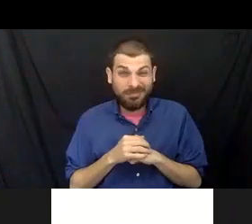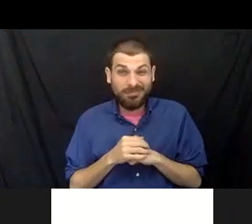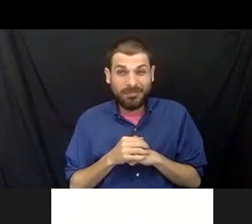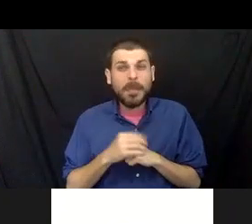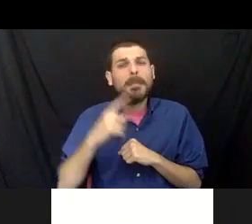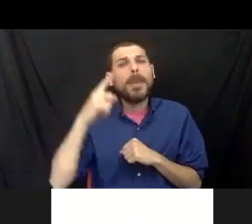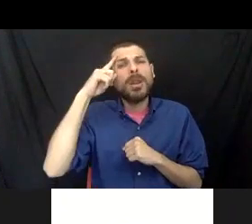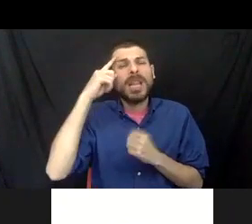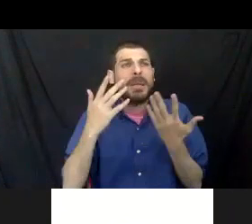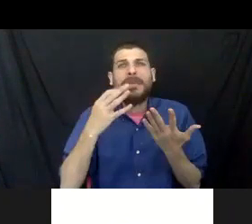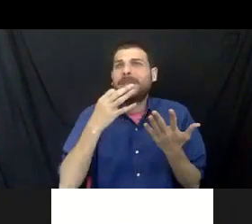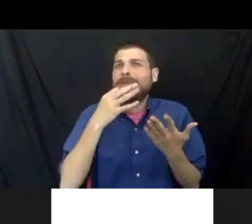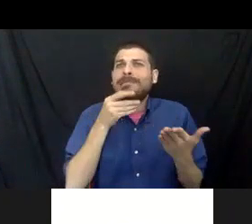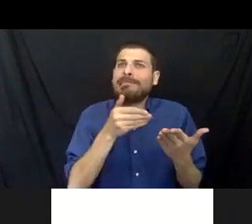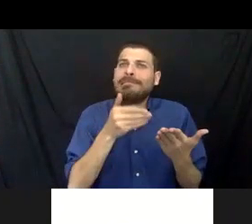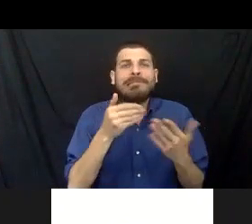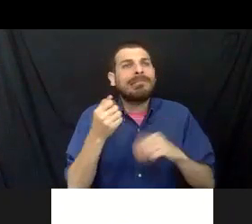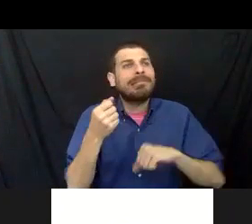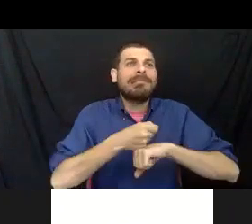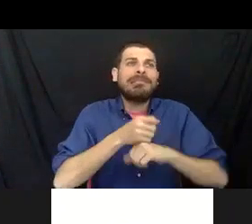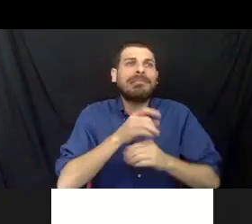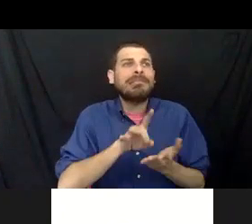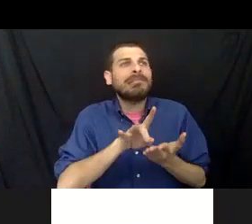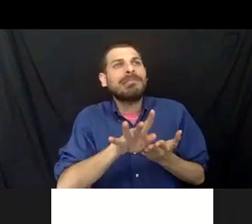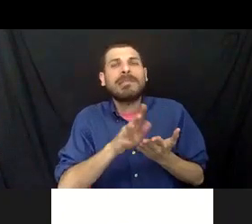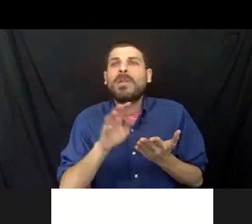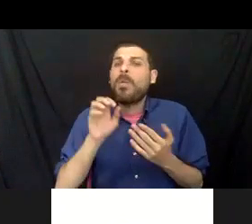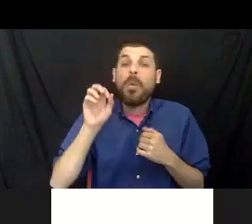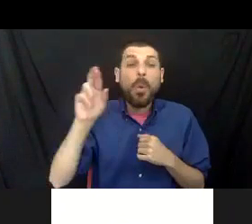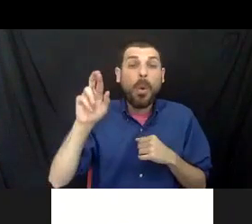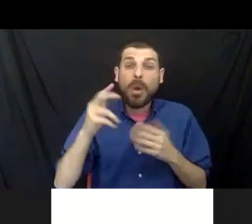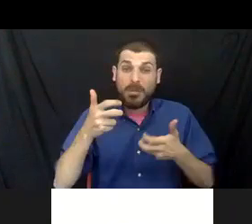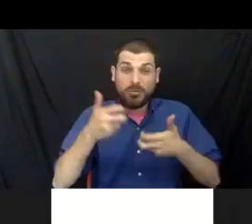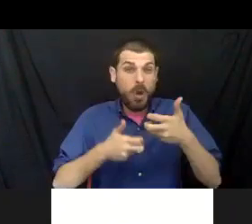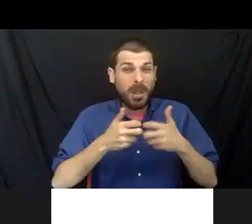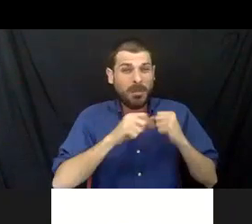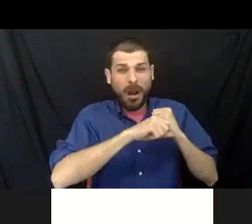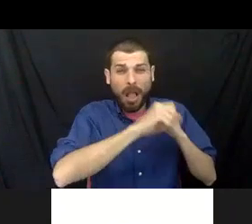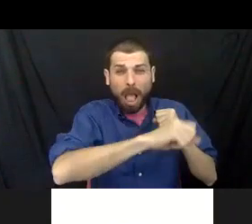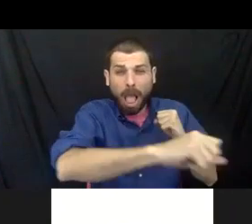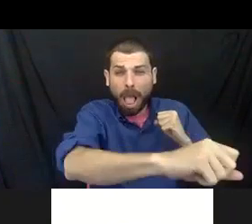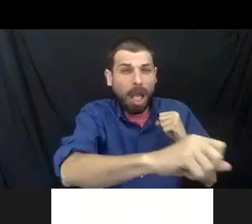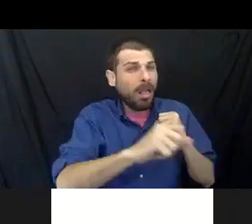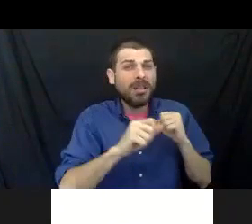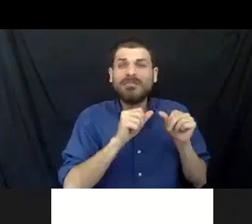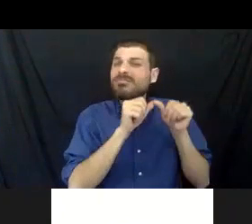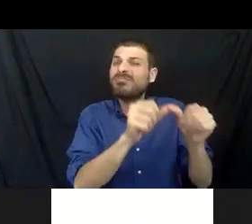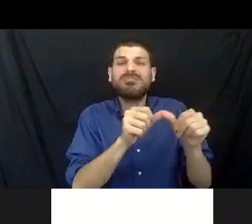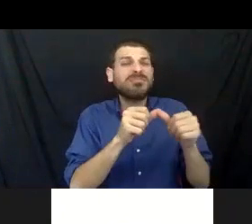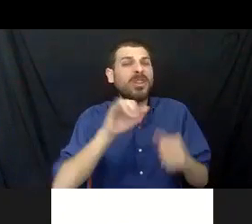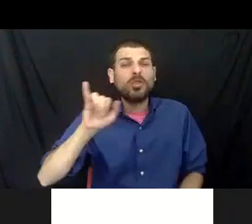a foreclosure related issue that might take longer to finish than just June 30th. We can probably connect you with